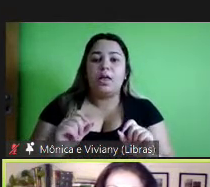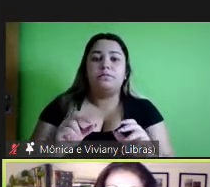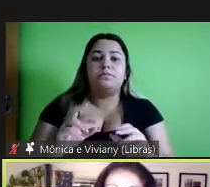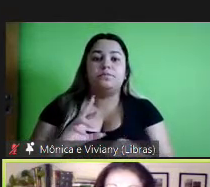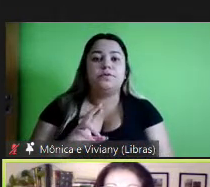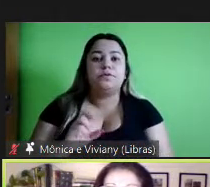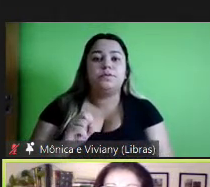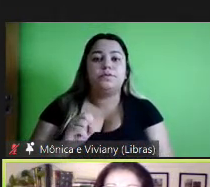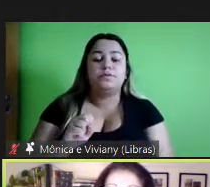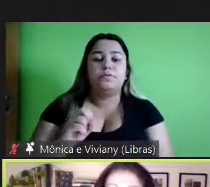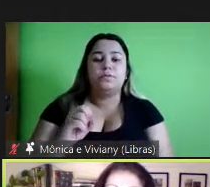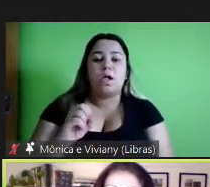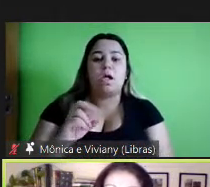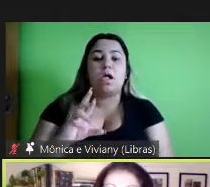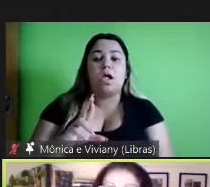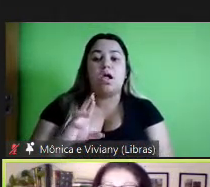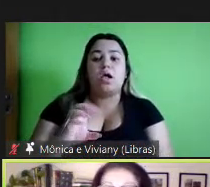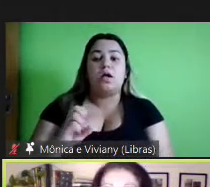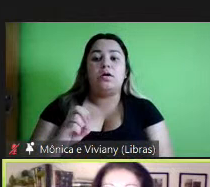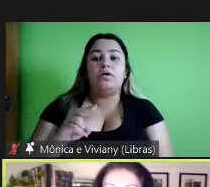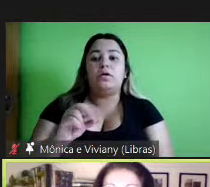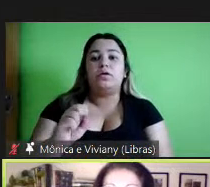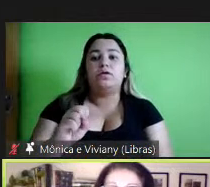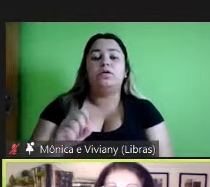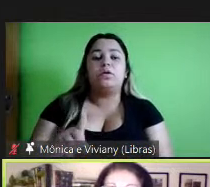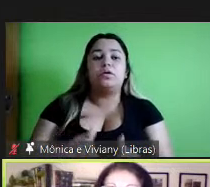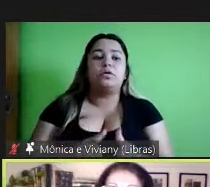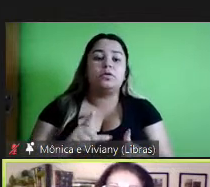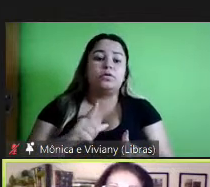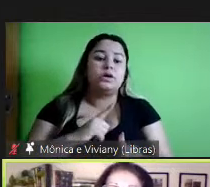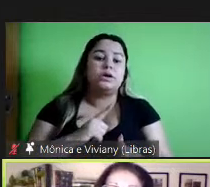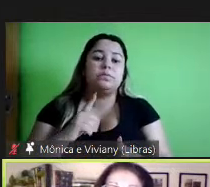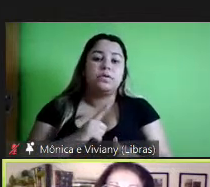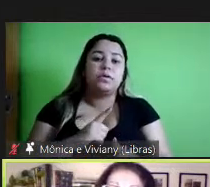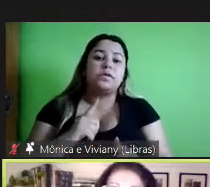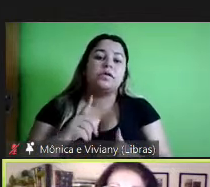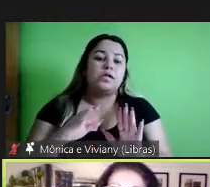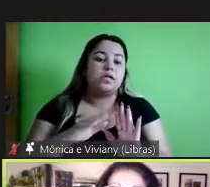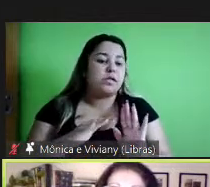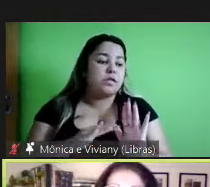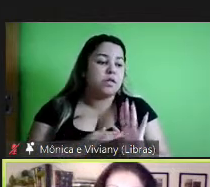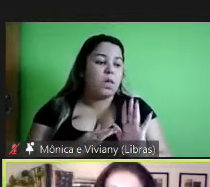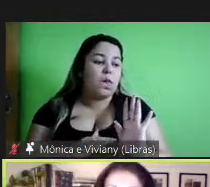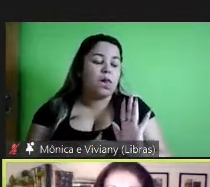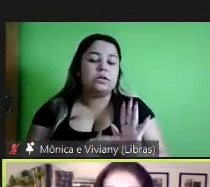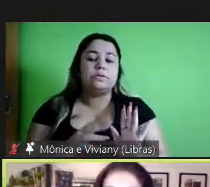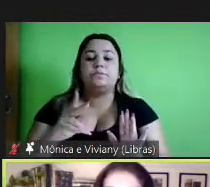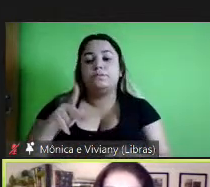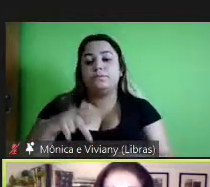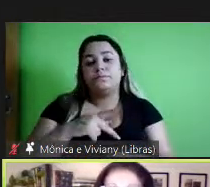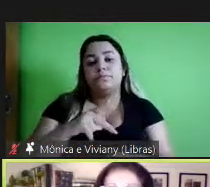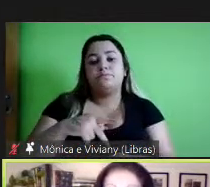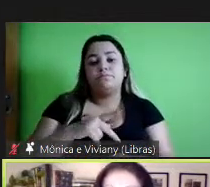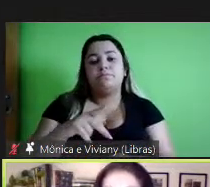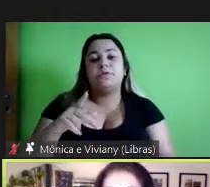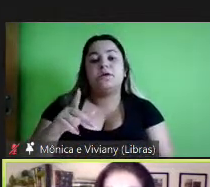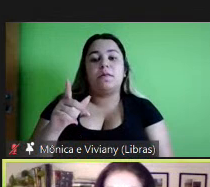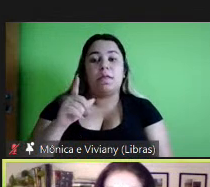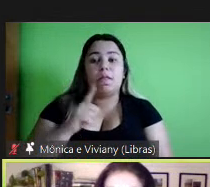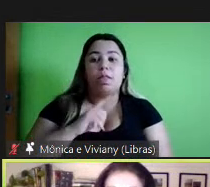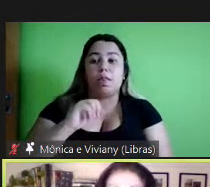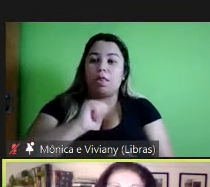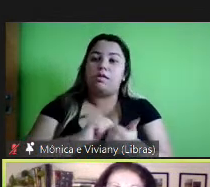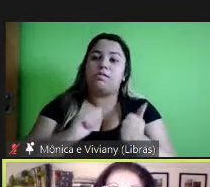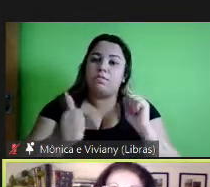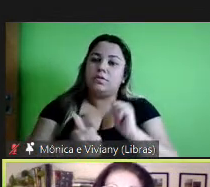So when we launched the guidelines, many countries approached Obesity Canada to see if it would be possible to adapt the Canadian guideline for their